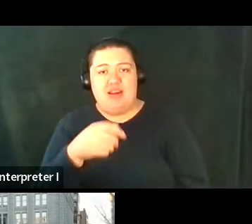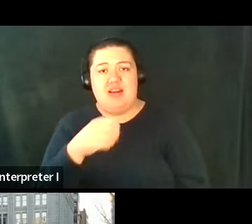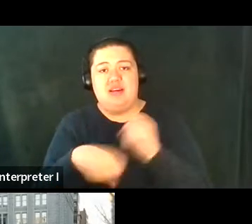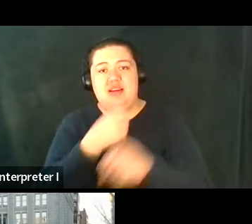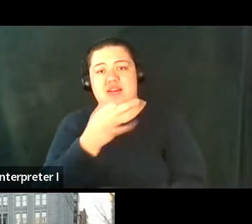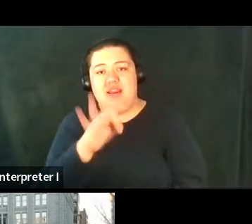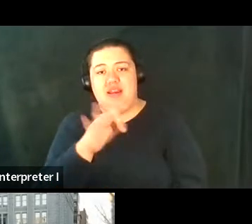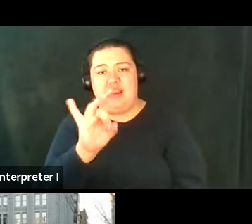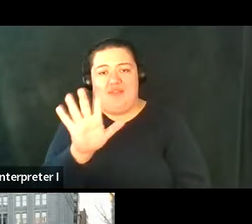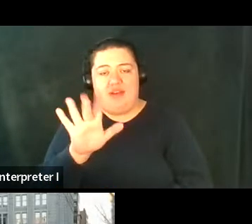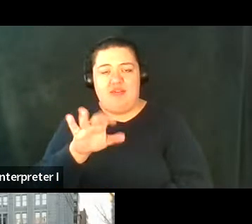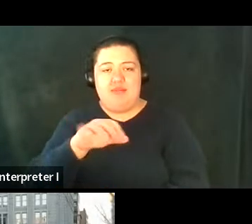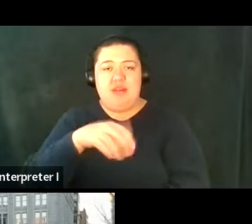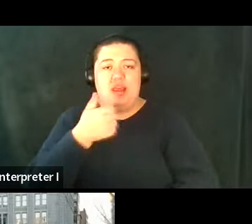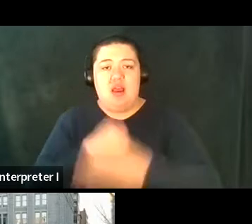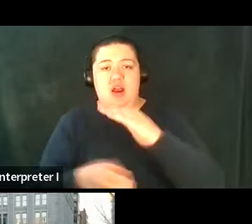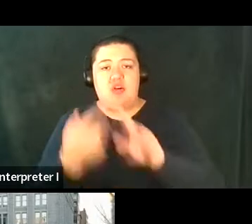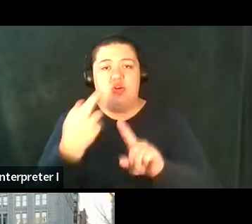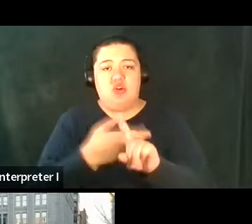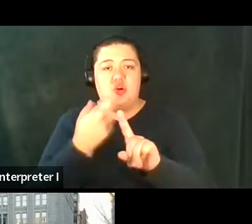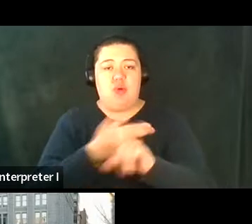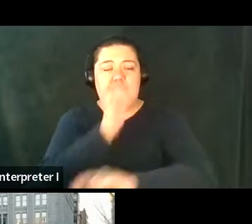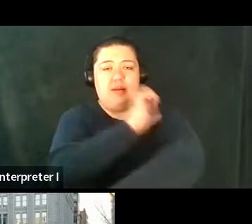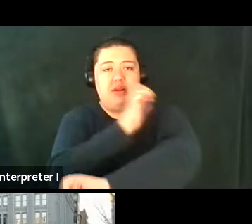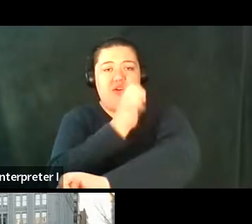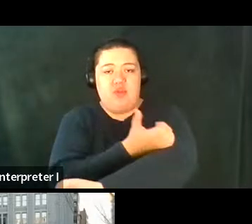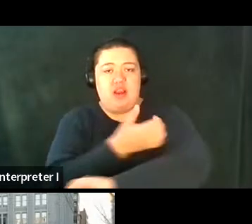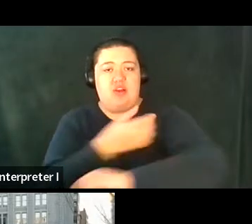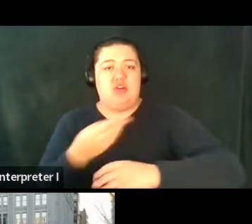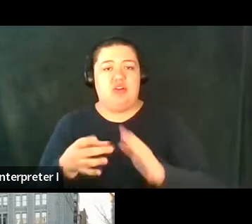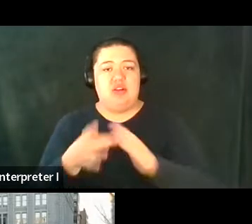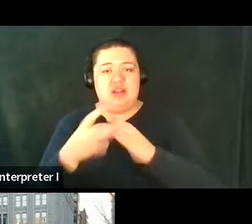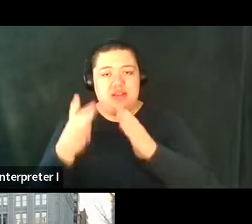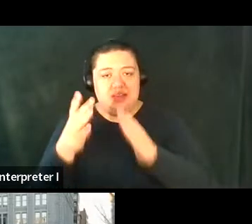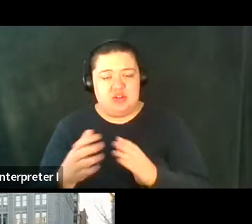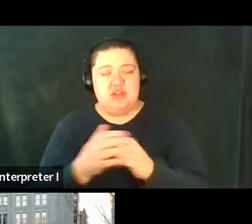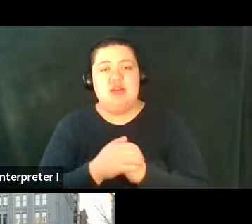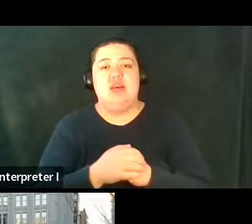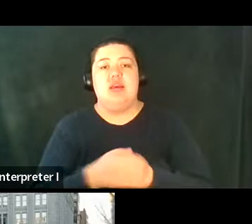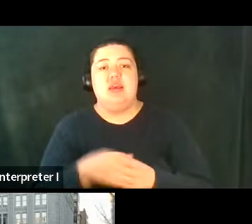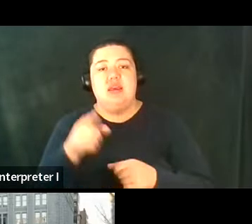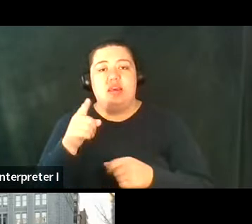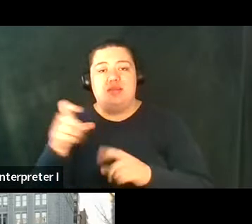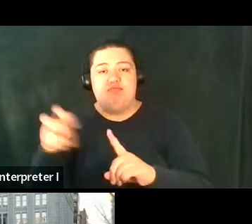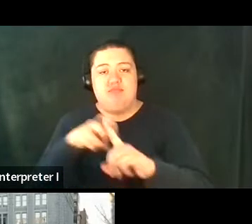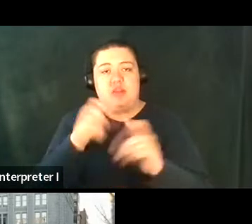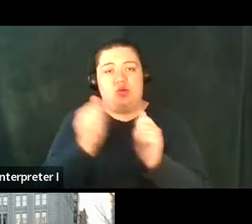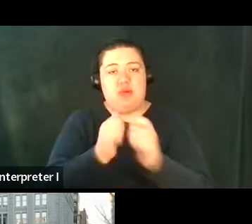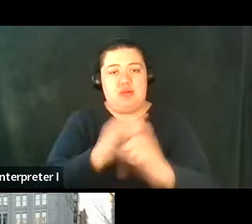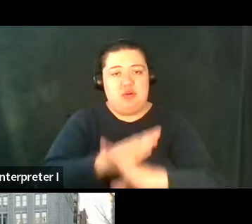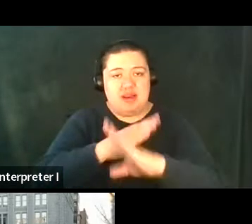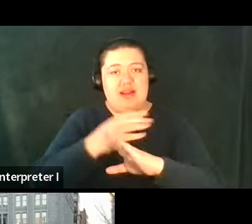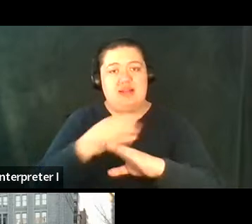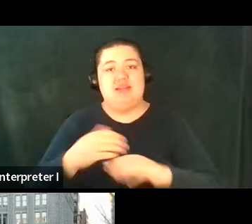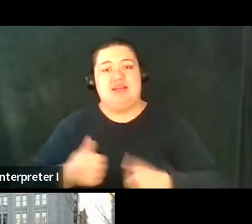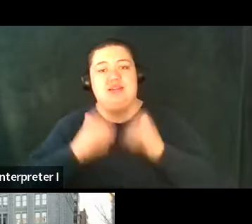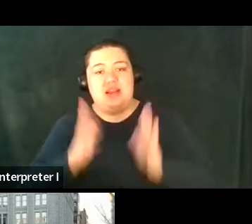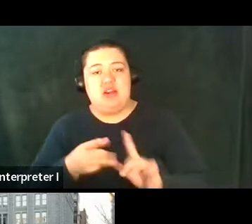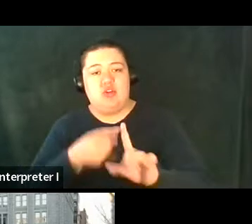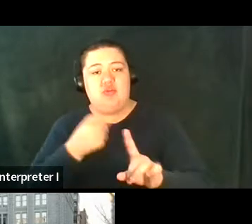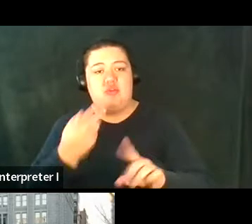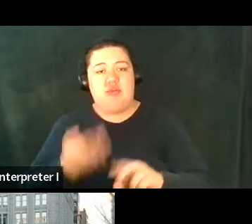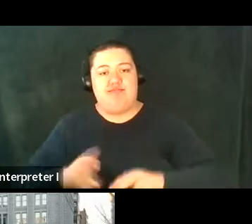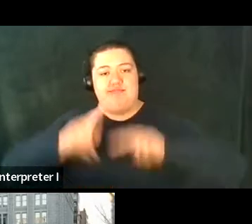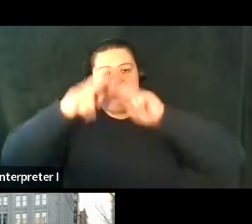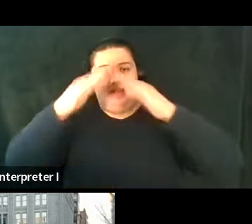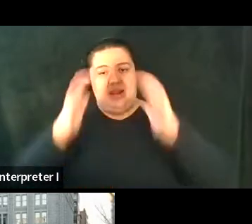1985. Under the rent administrator's leadership, the division is tasked with protecting tenants from rising housing costs, creating